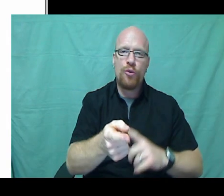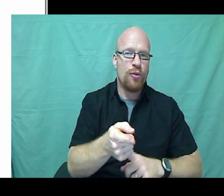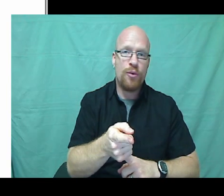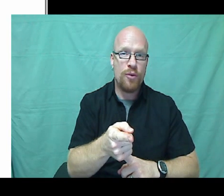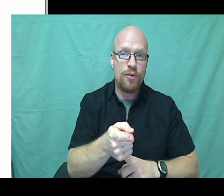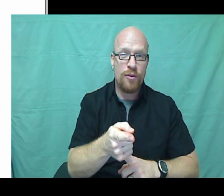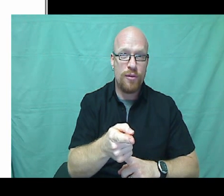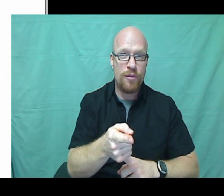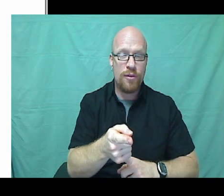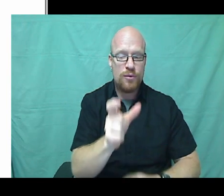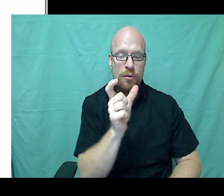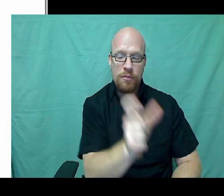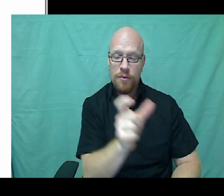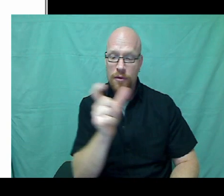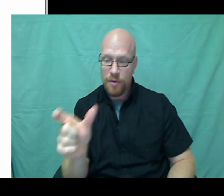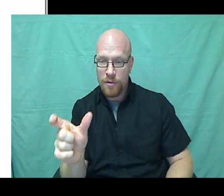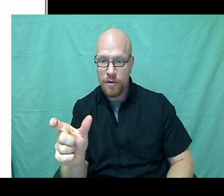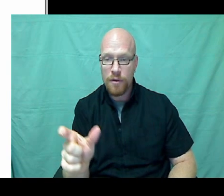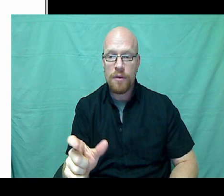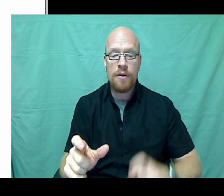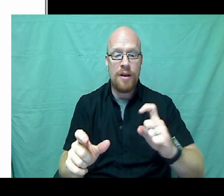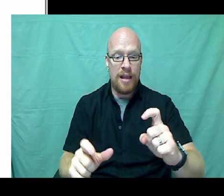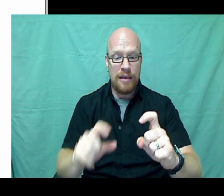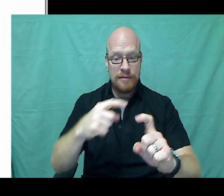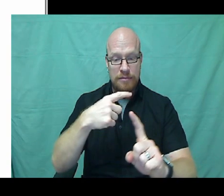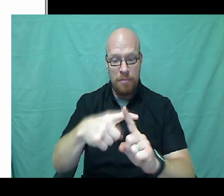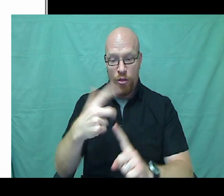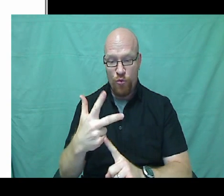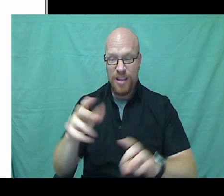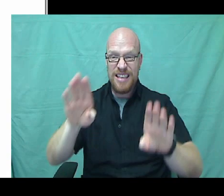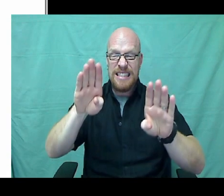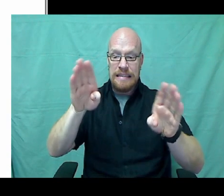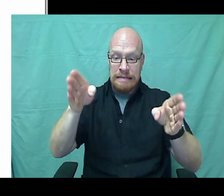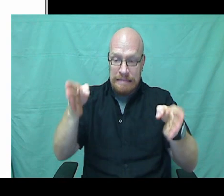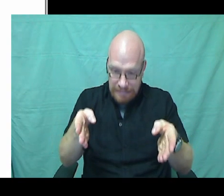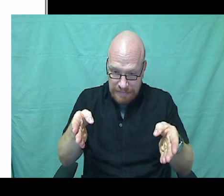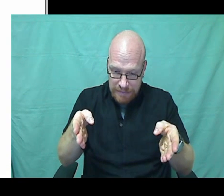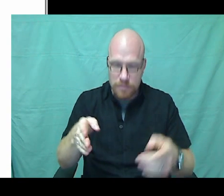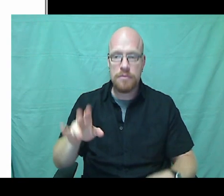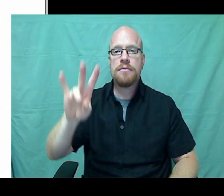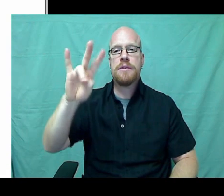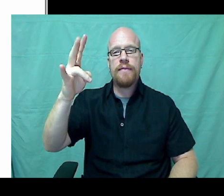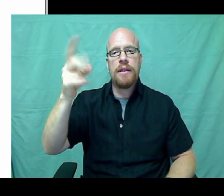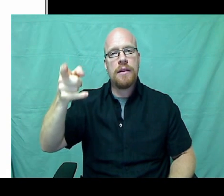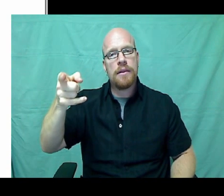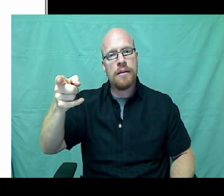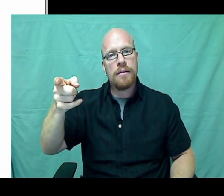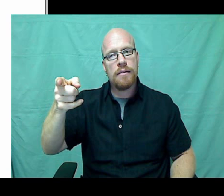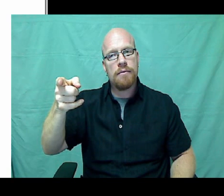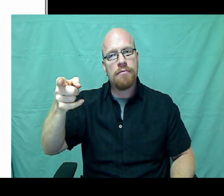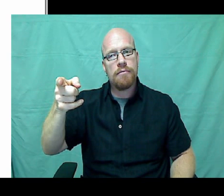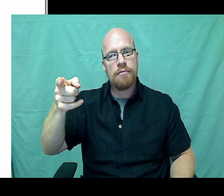It's handled the same way as if we had a single variable like x or t. So we take the